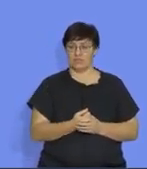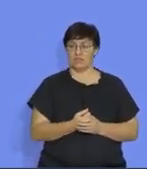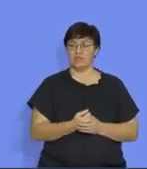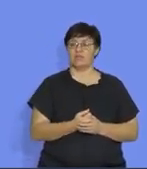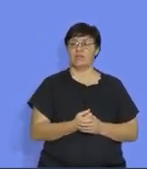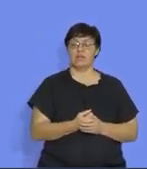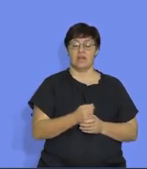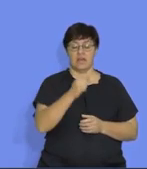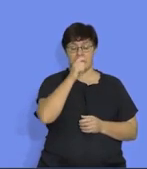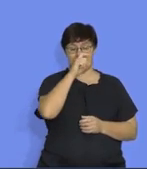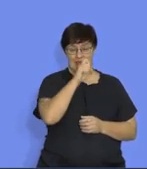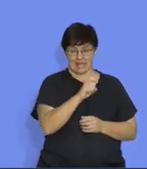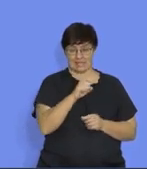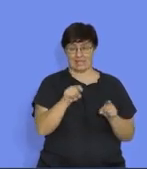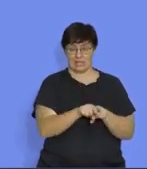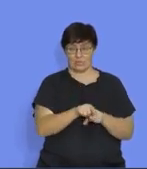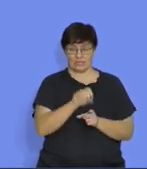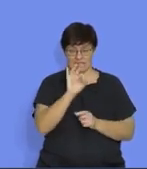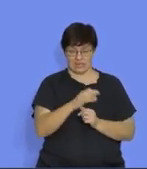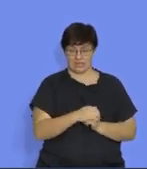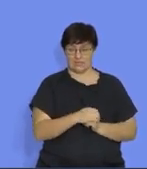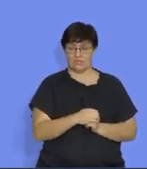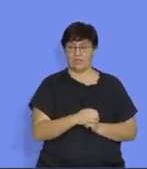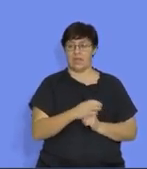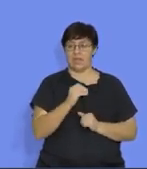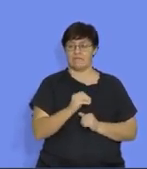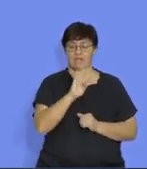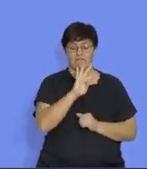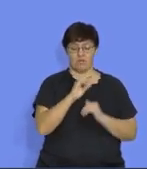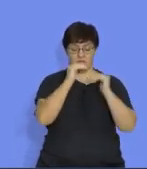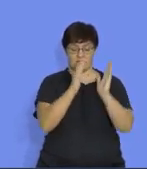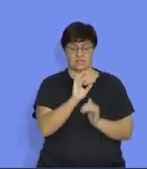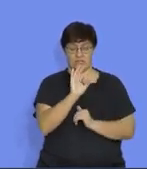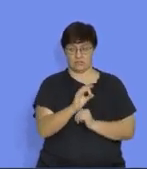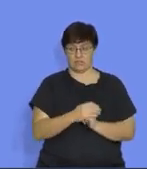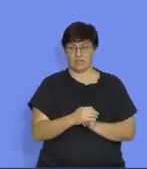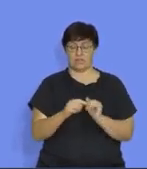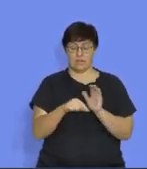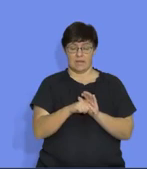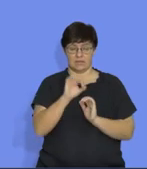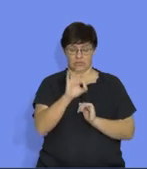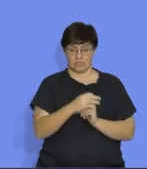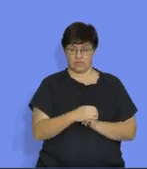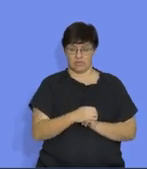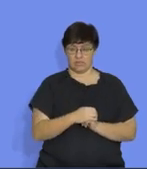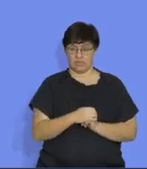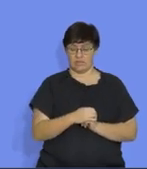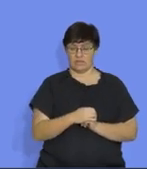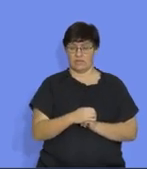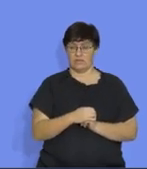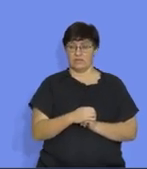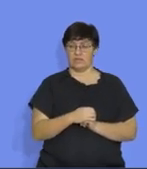to 3 for the pattern. So I'm going to have 4 times 3 minus 3 for term